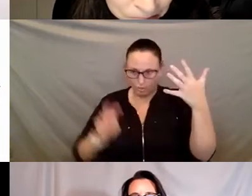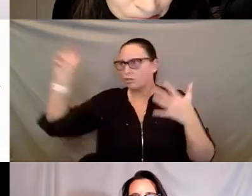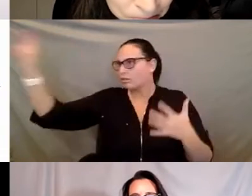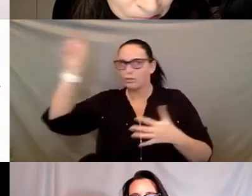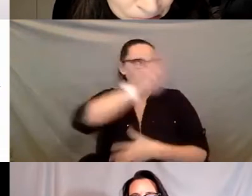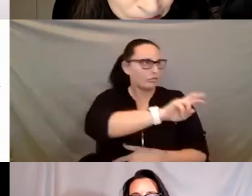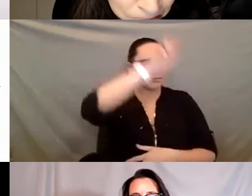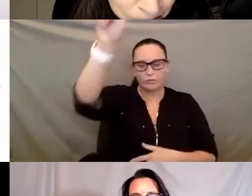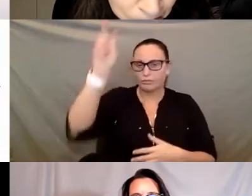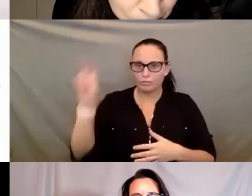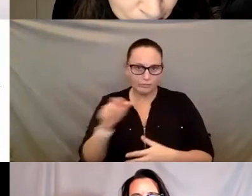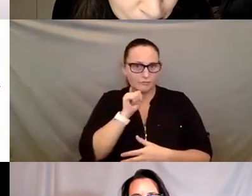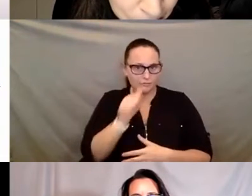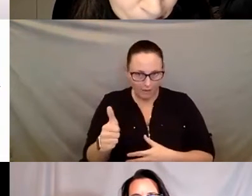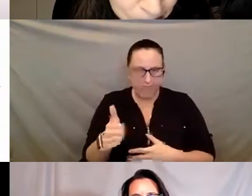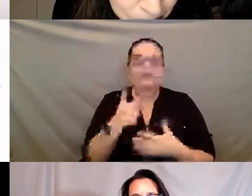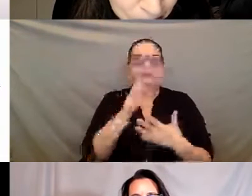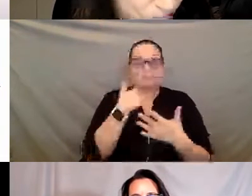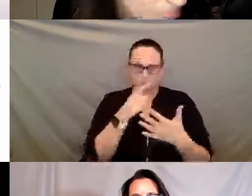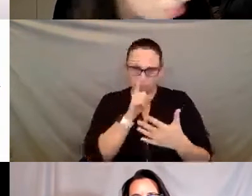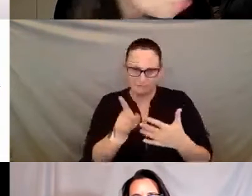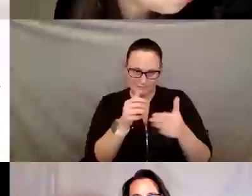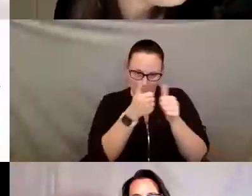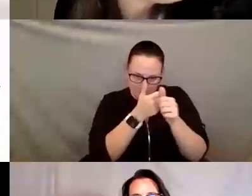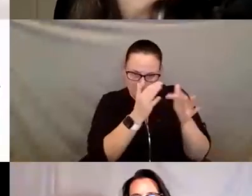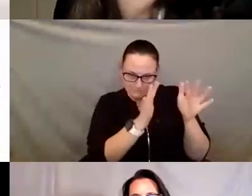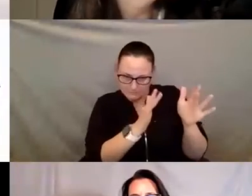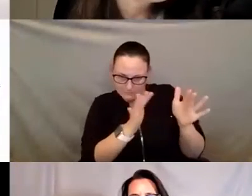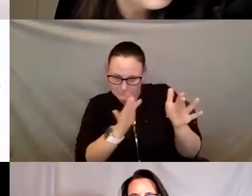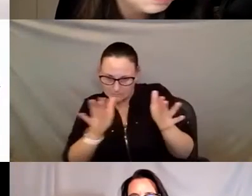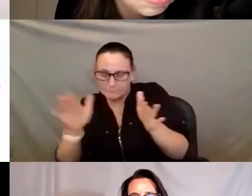place to another, but that we really are able to